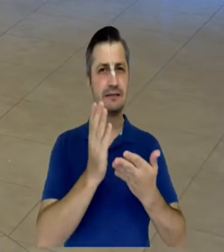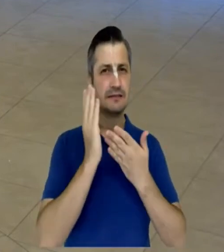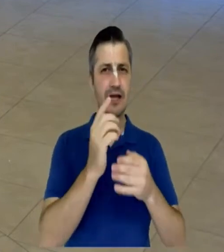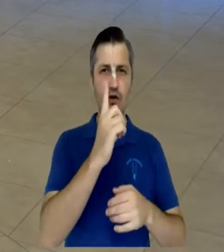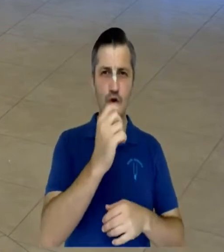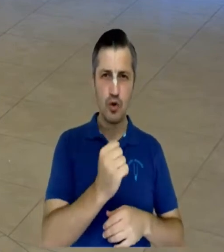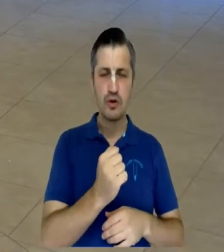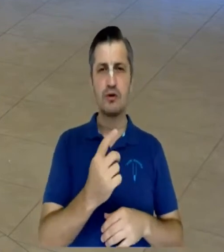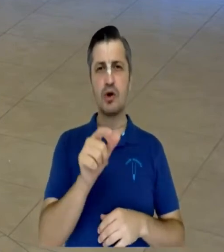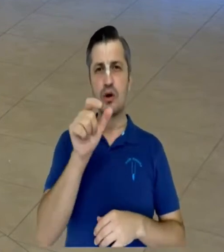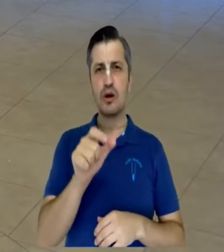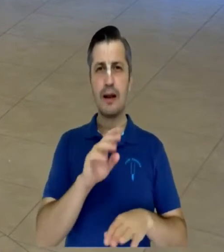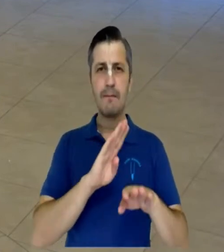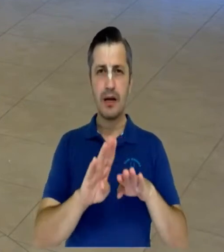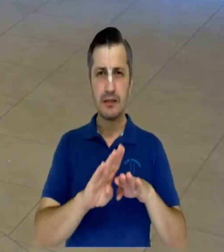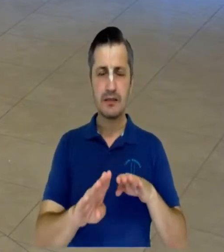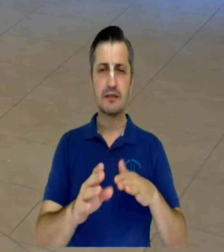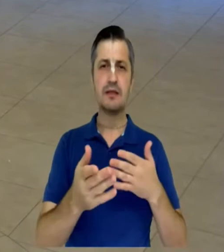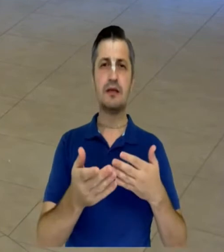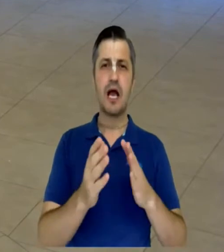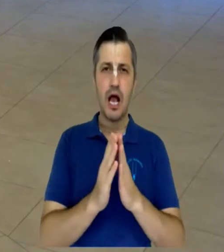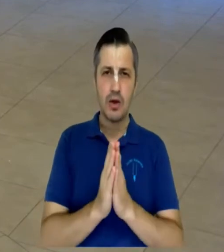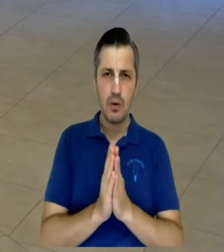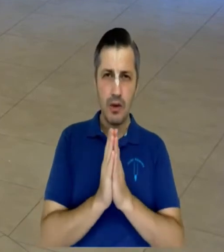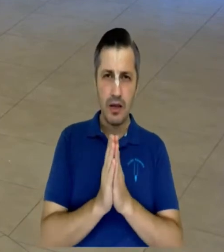practicing humility, practicing different